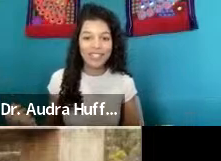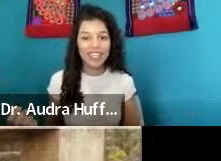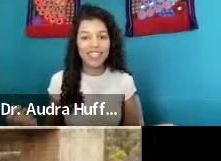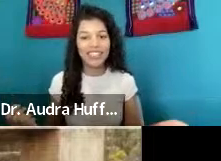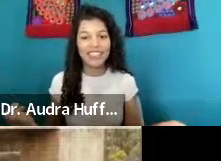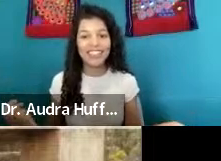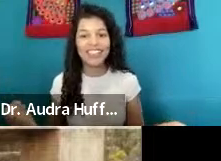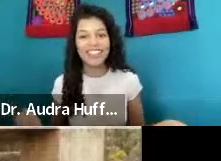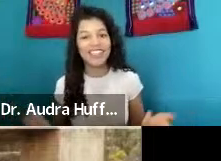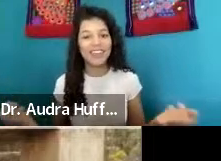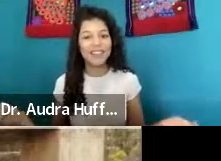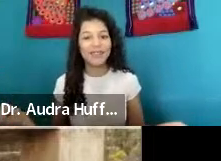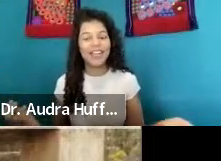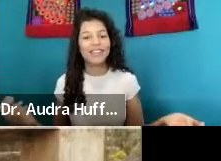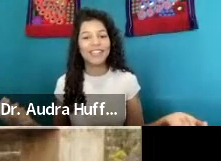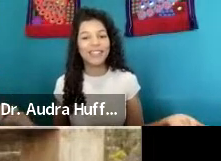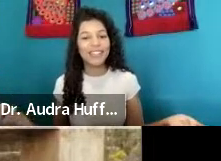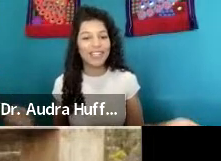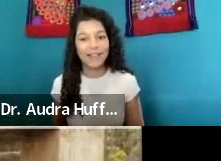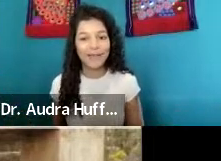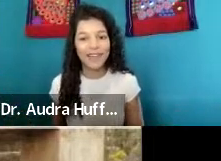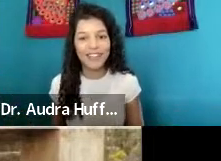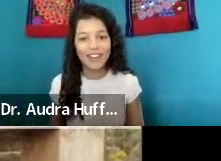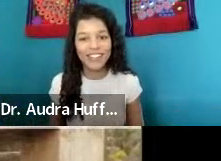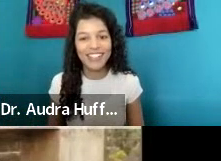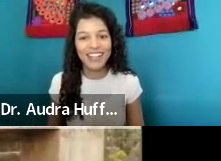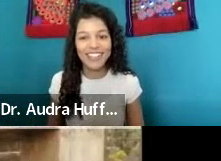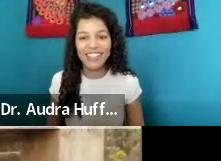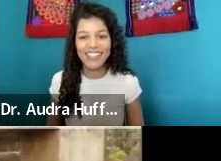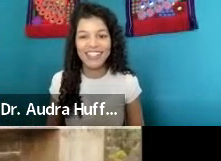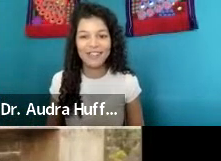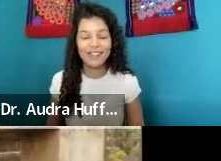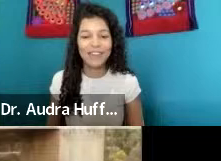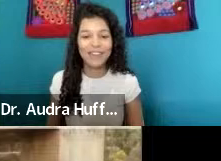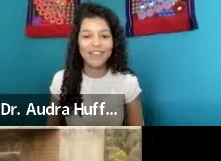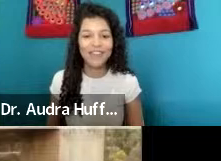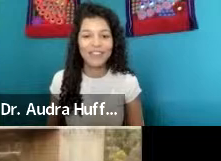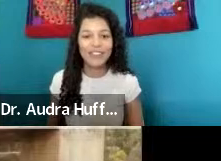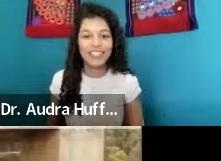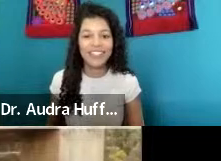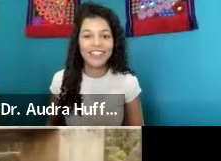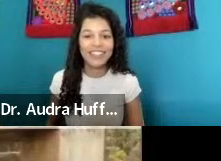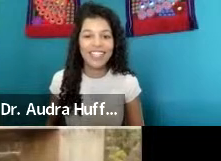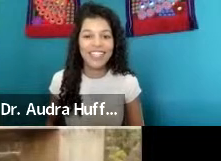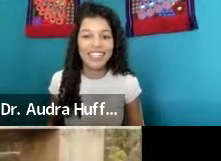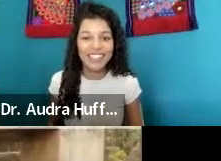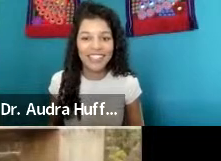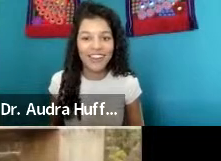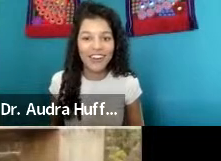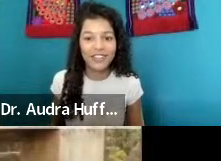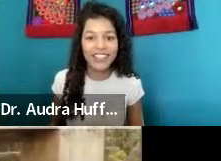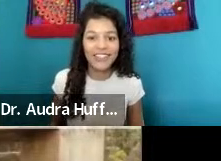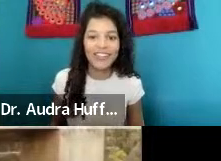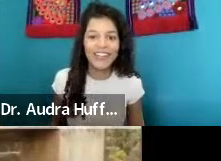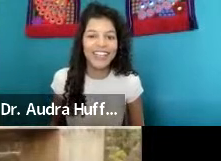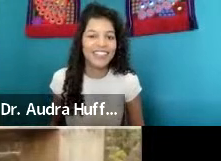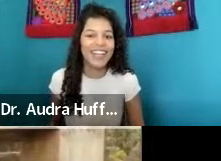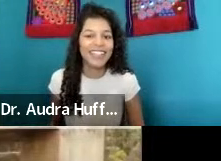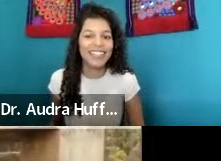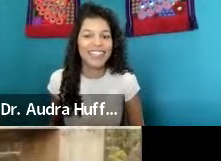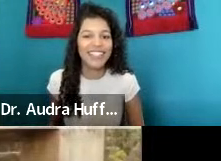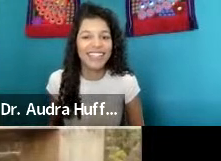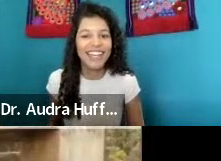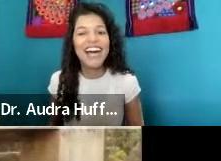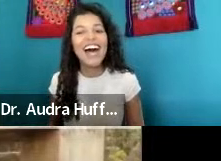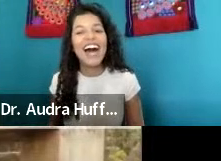coffee from the States because I knew they weren't going to have the best coffee in Southeast Asia. If you've ever done field work there, it's instant coffee or